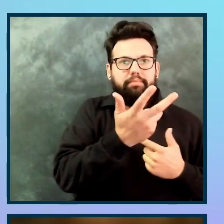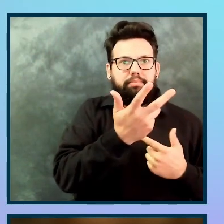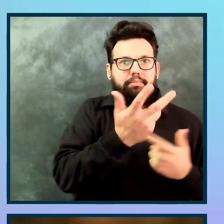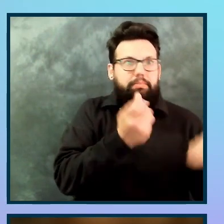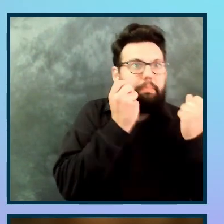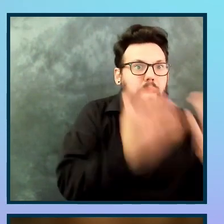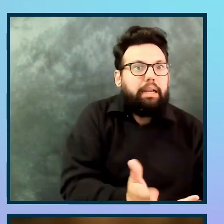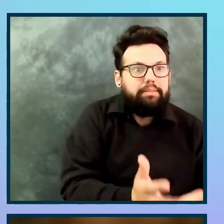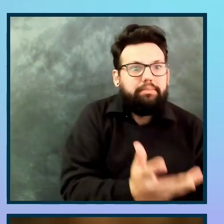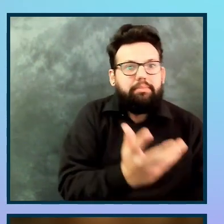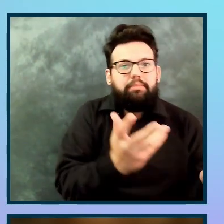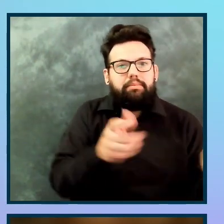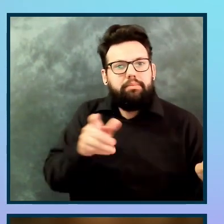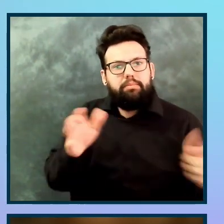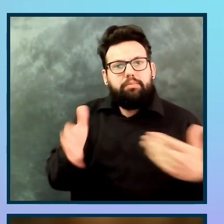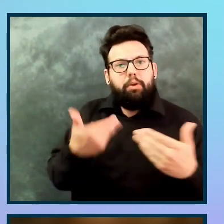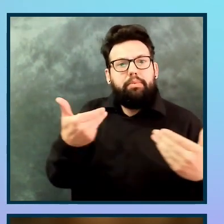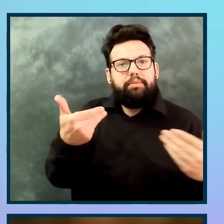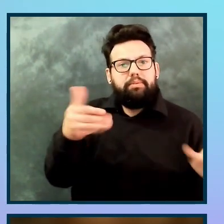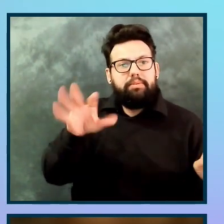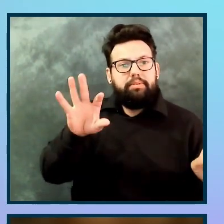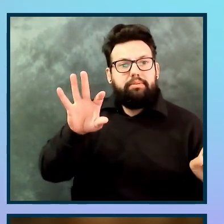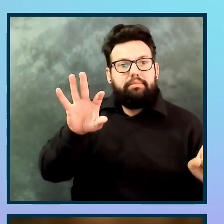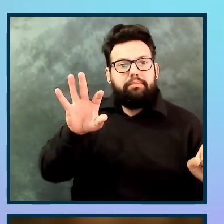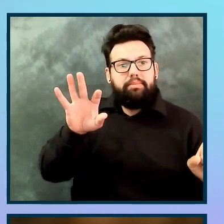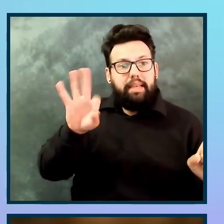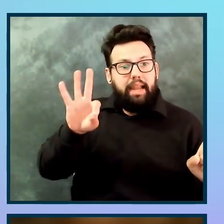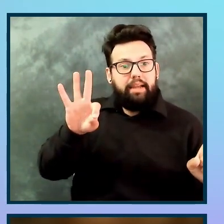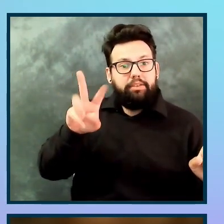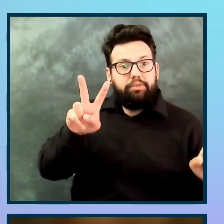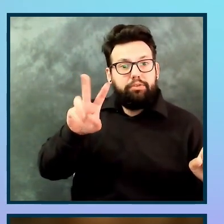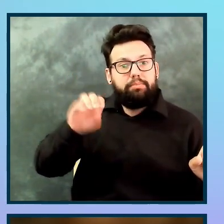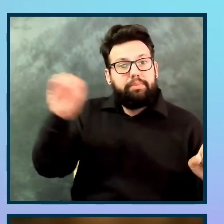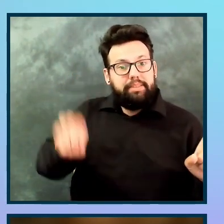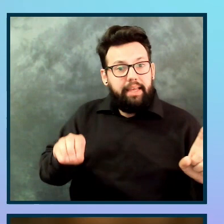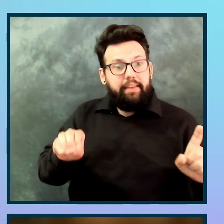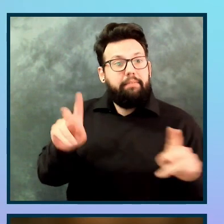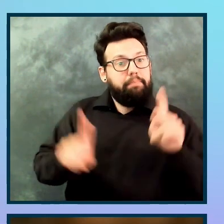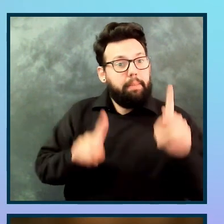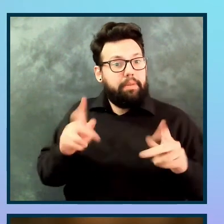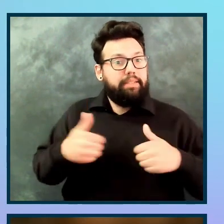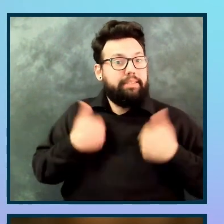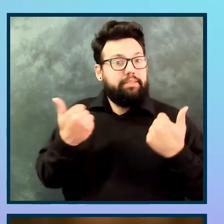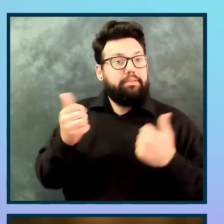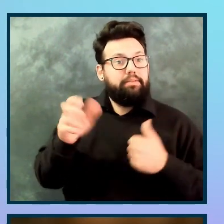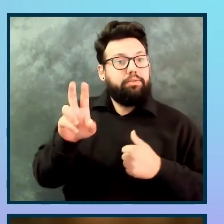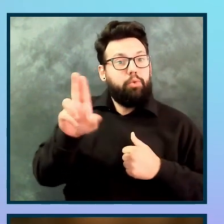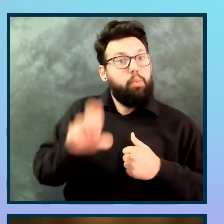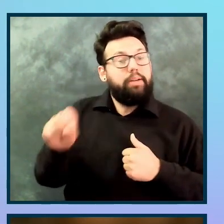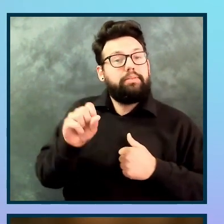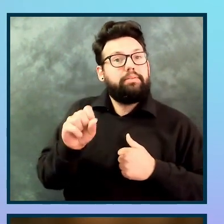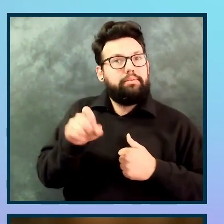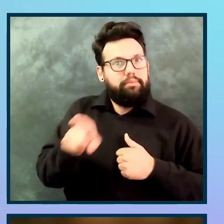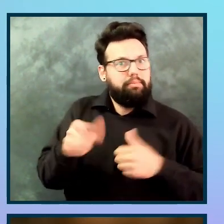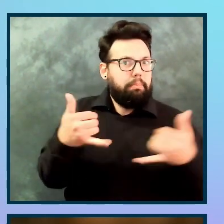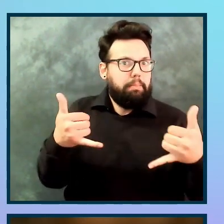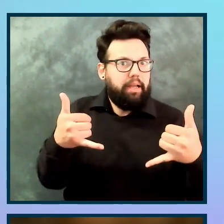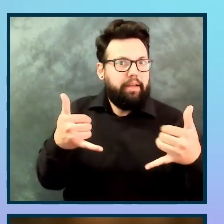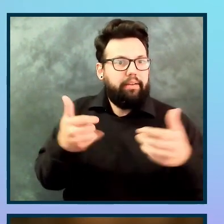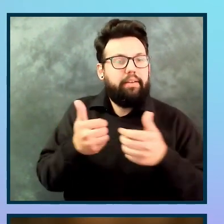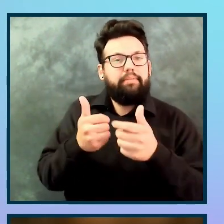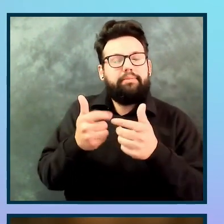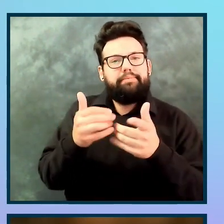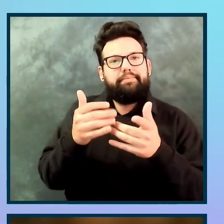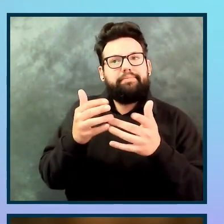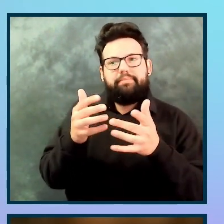approximately 92% of those people with disabilities play video games. And so when we think about it, when we